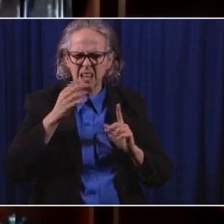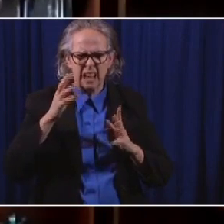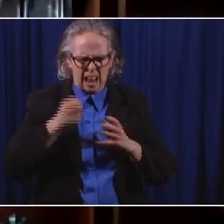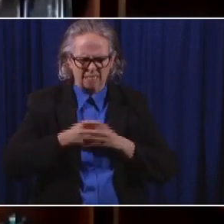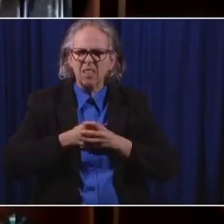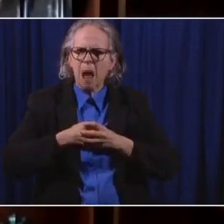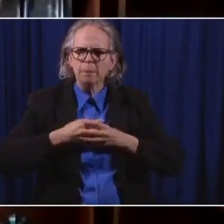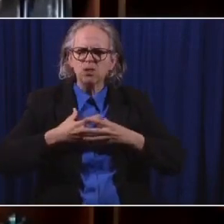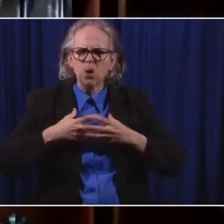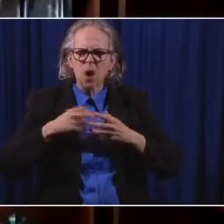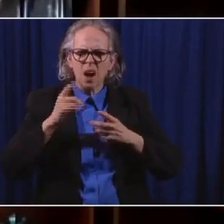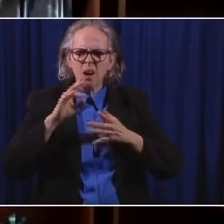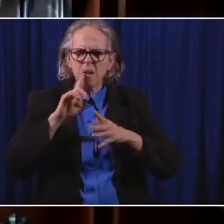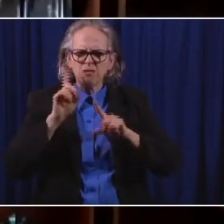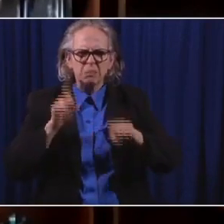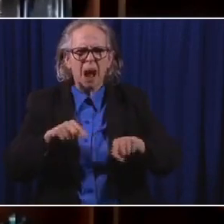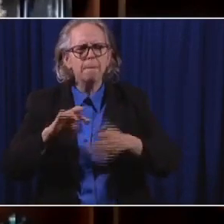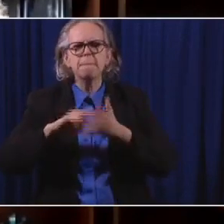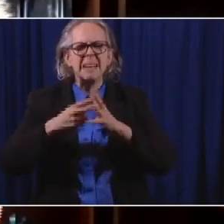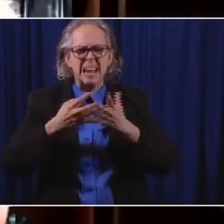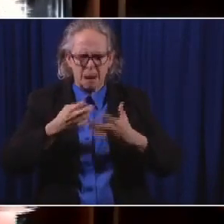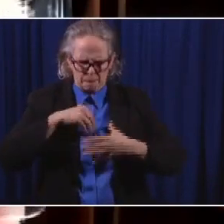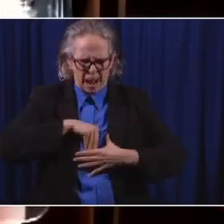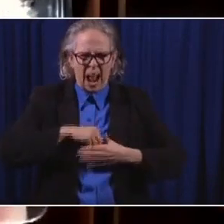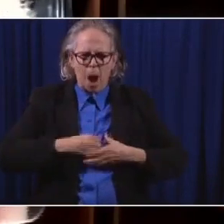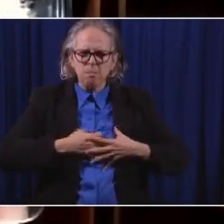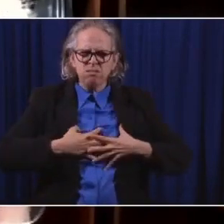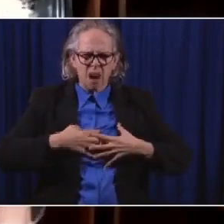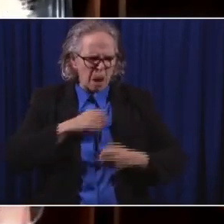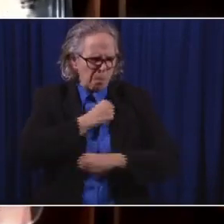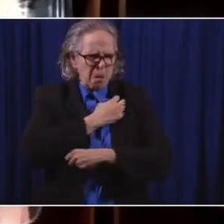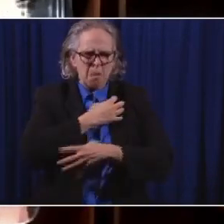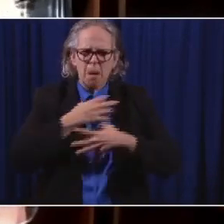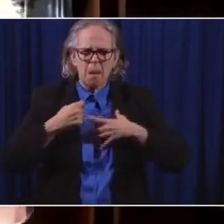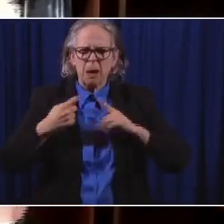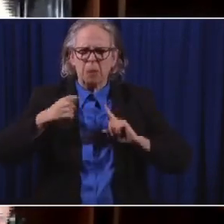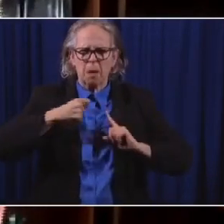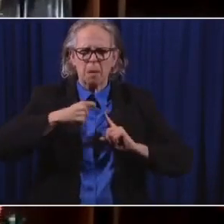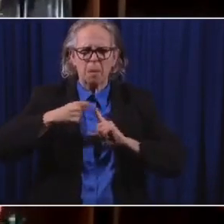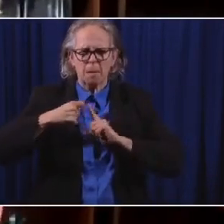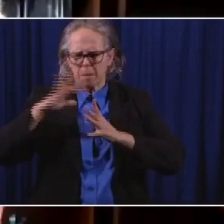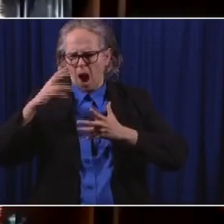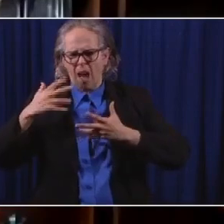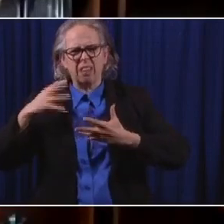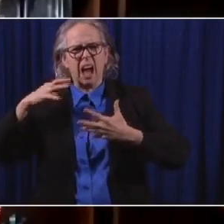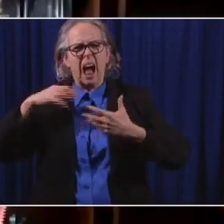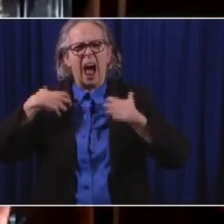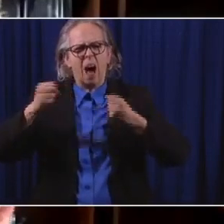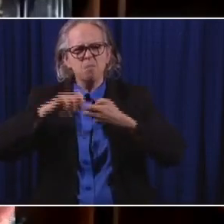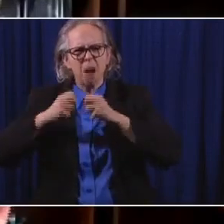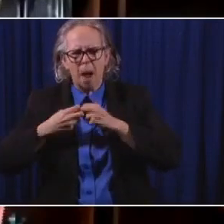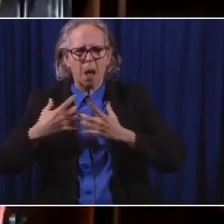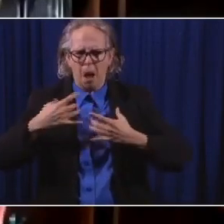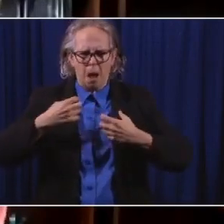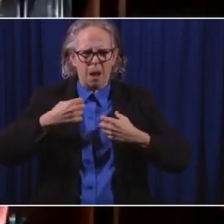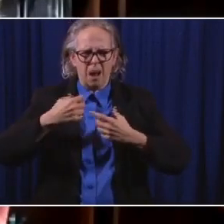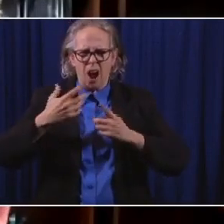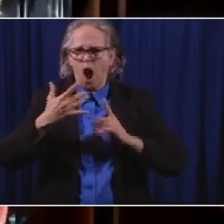ongoing problems, including the infection of the heart called myocarditis, kidney problems,